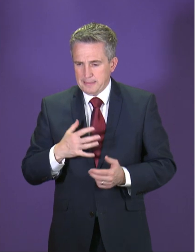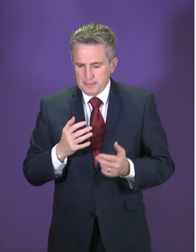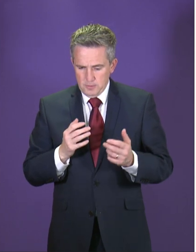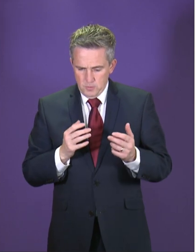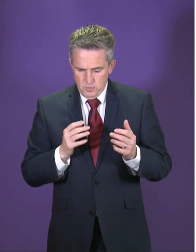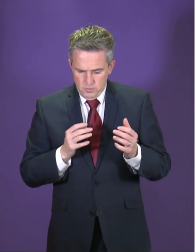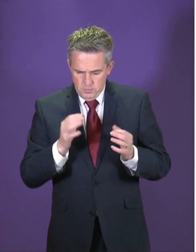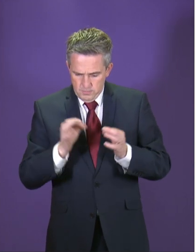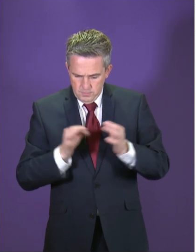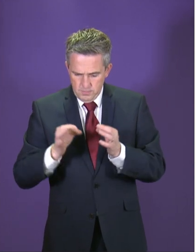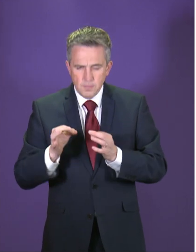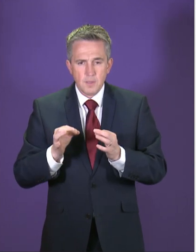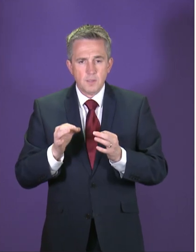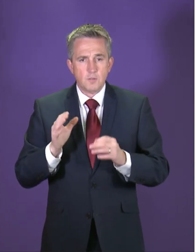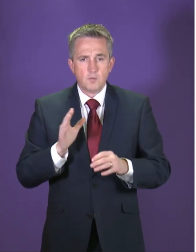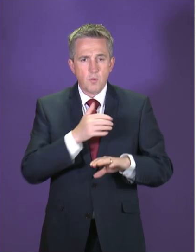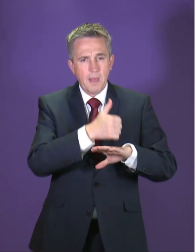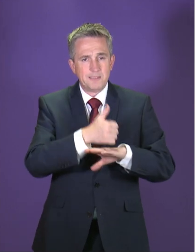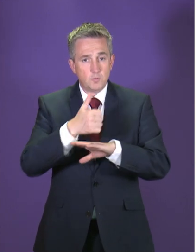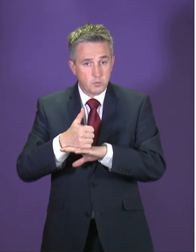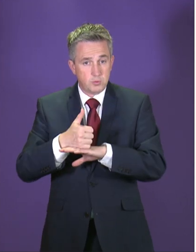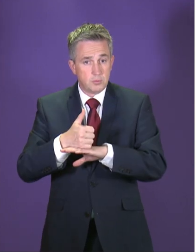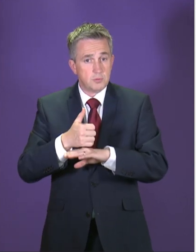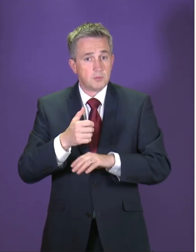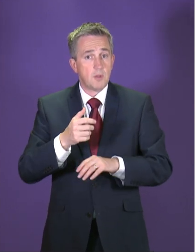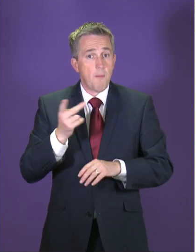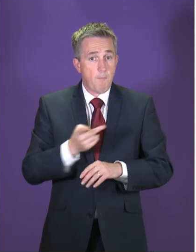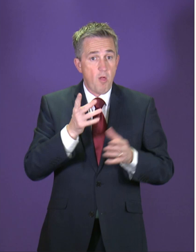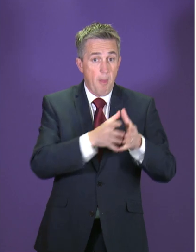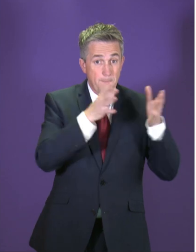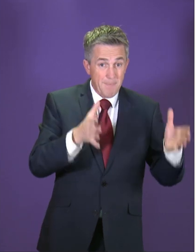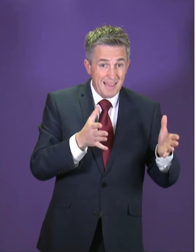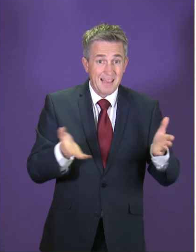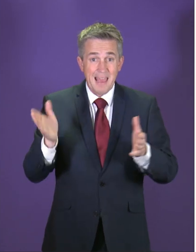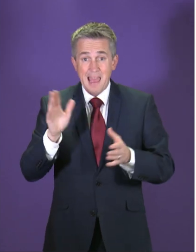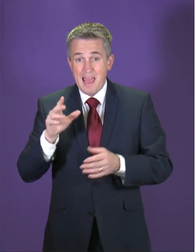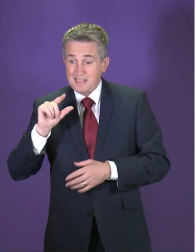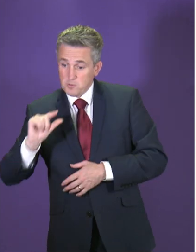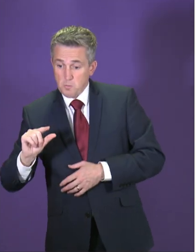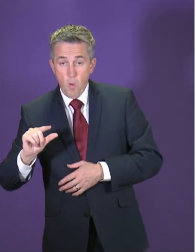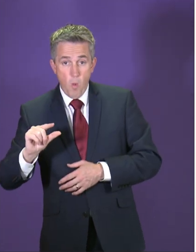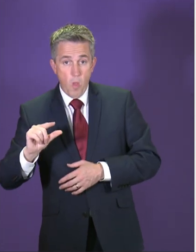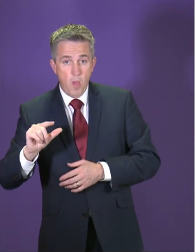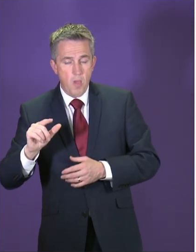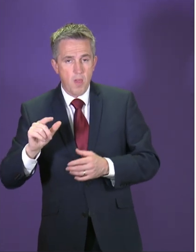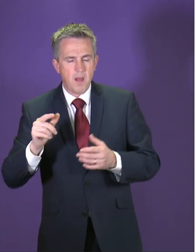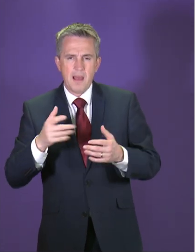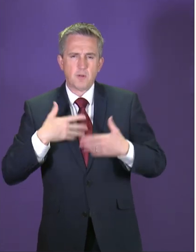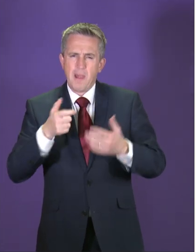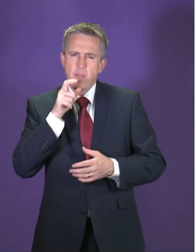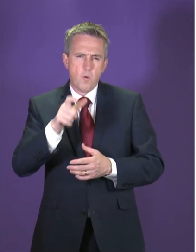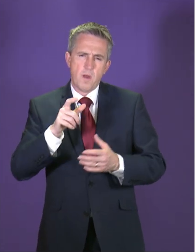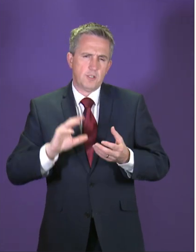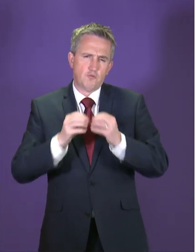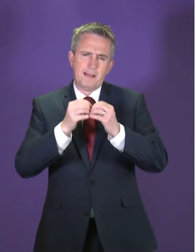orientate ourselves to make institutions large and small work. I hate the term creative industries because it's not an